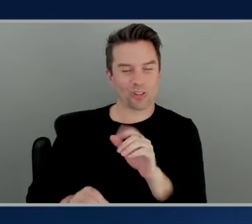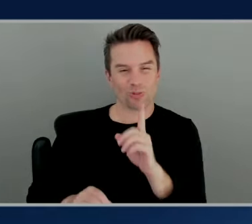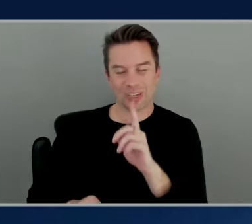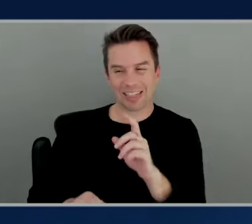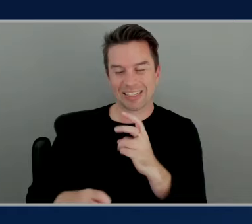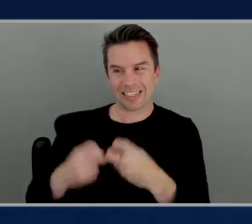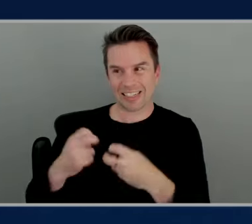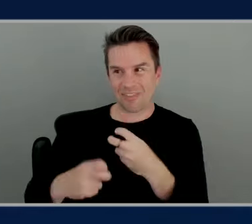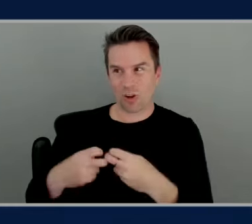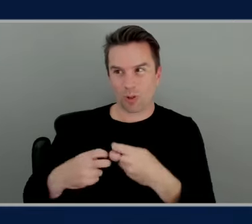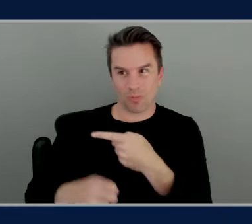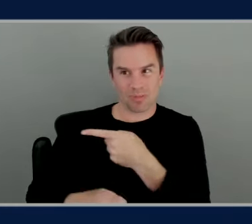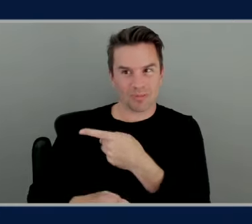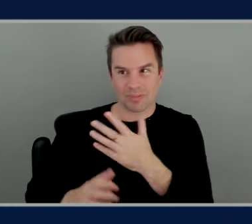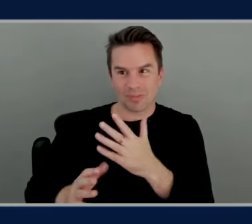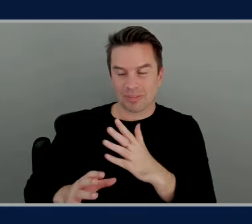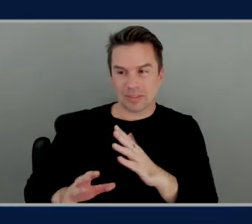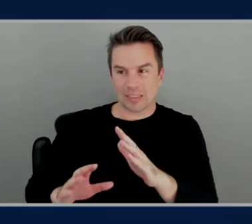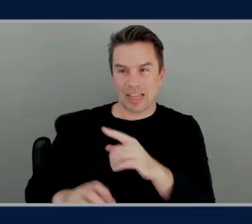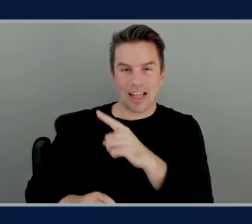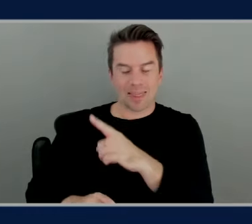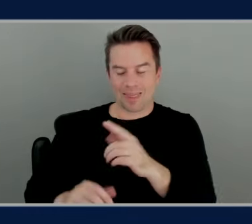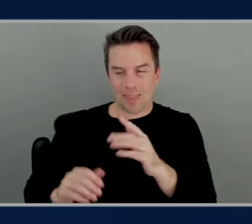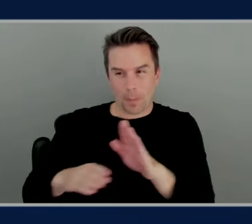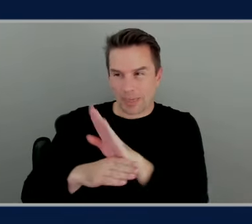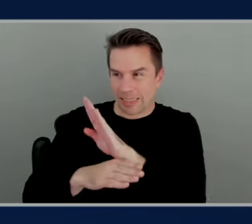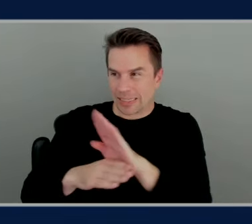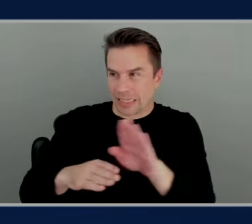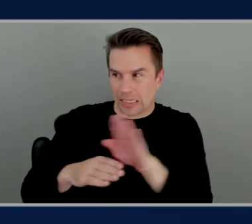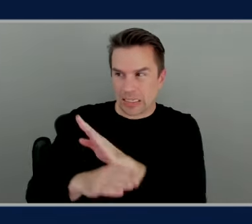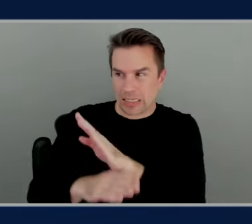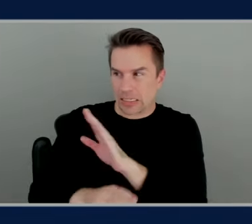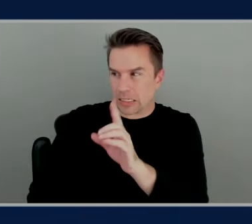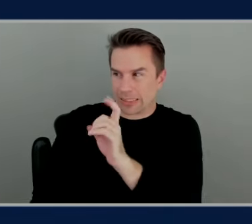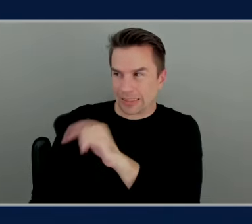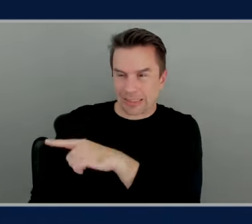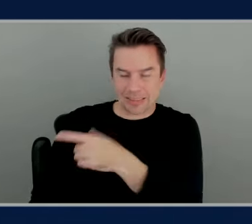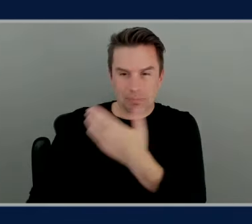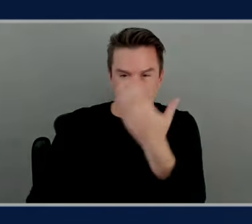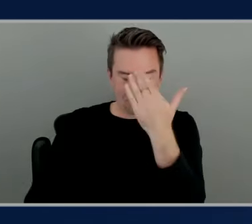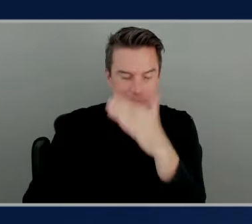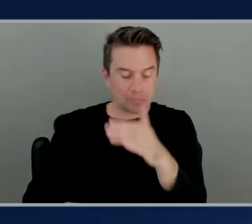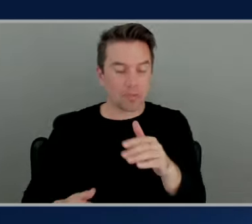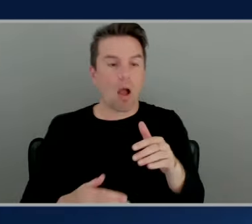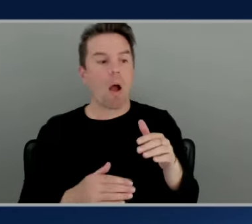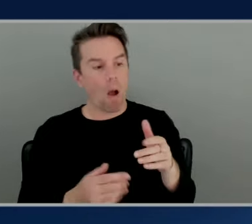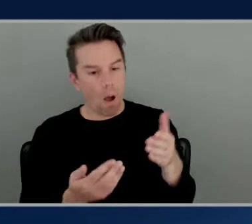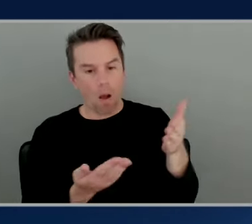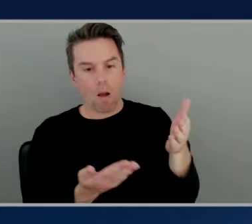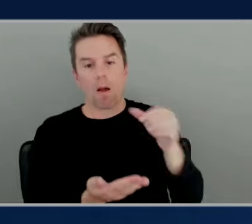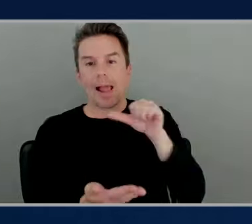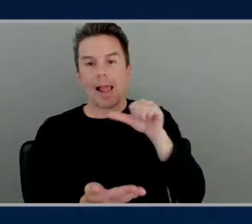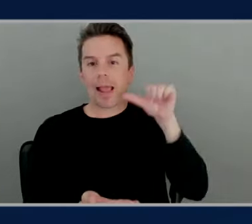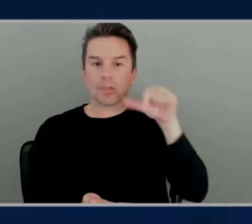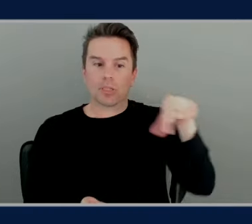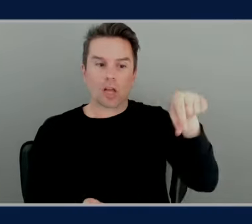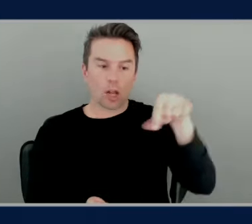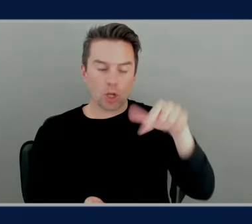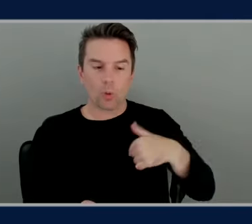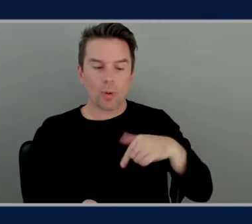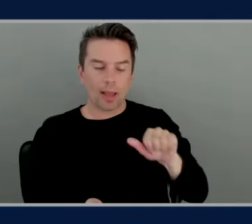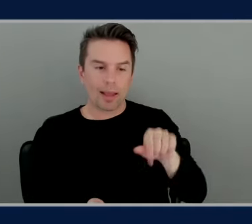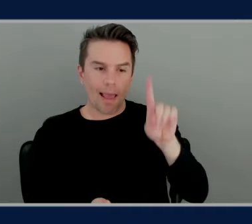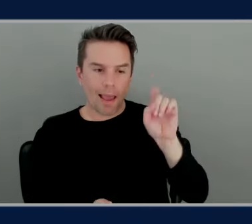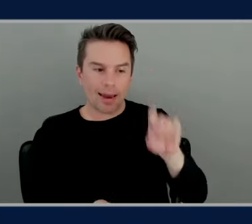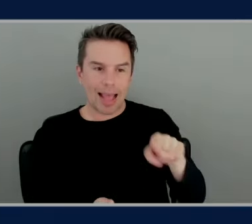pulled into something else. I can sit here and interact with Amazon Q, ask a question, get what I need based on all of this wealth of